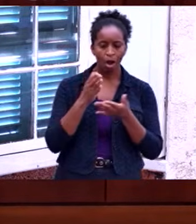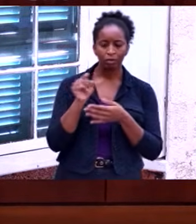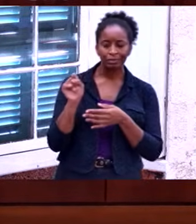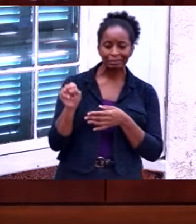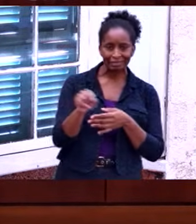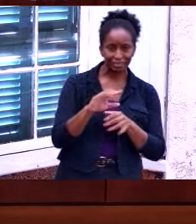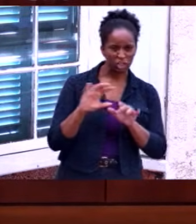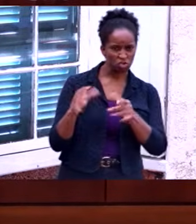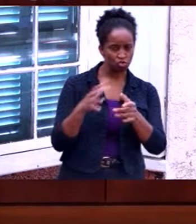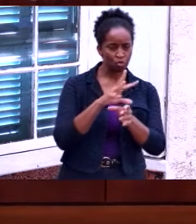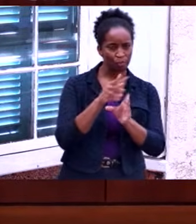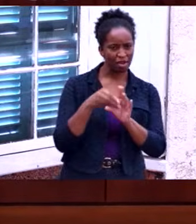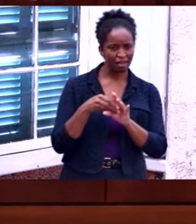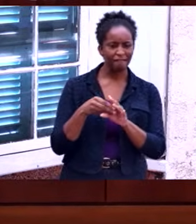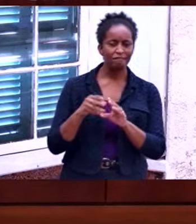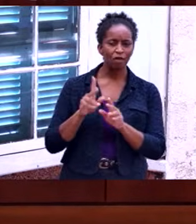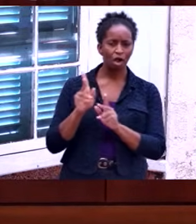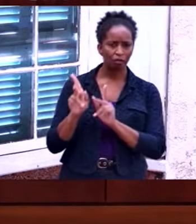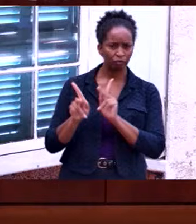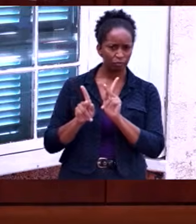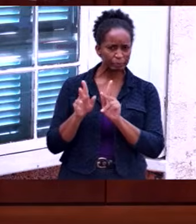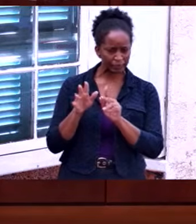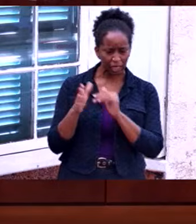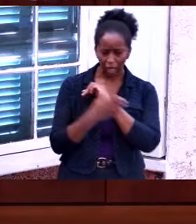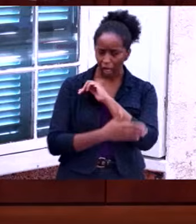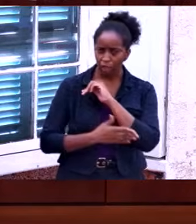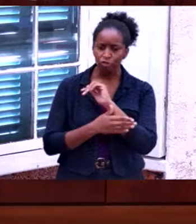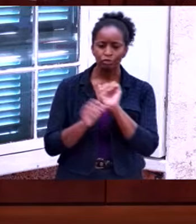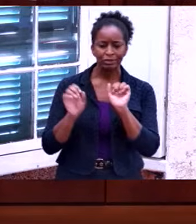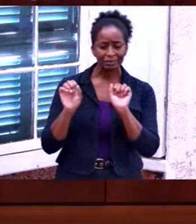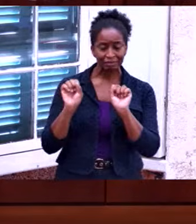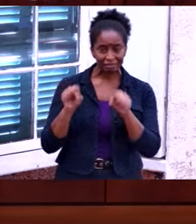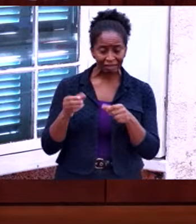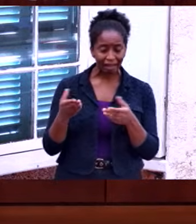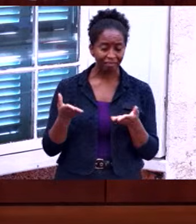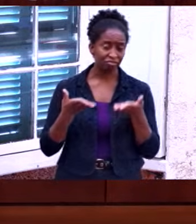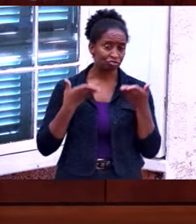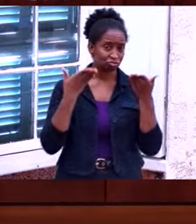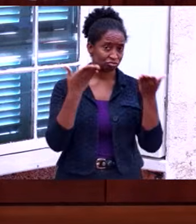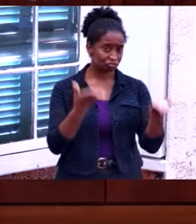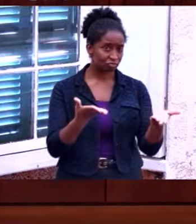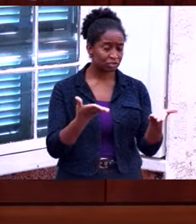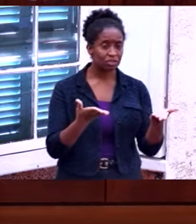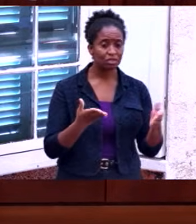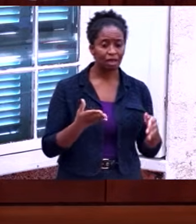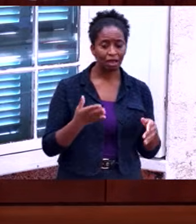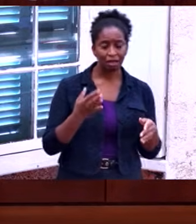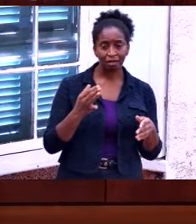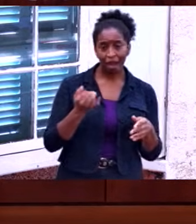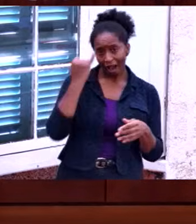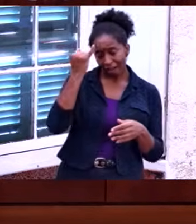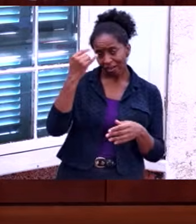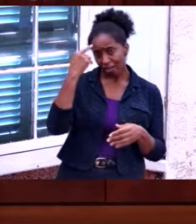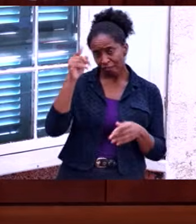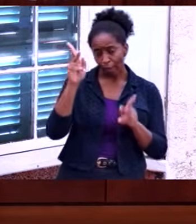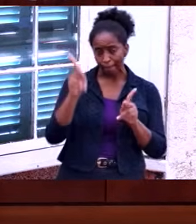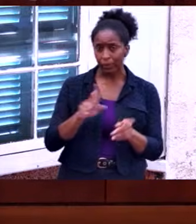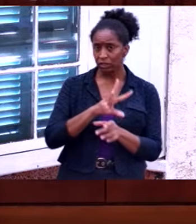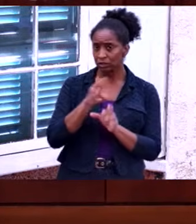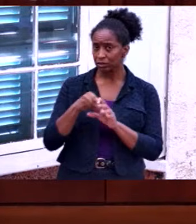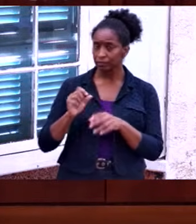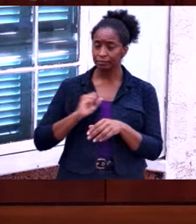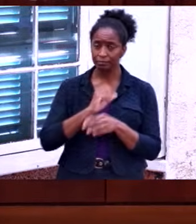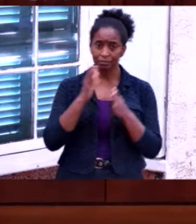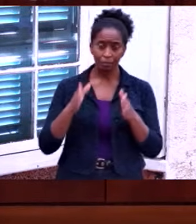on the basis of that. But they go even further. They have the recommendations drawn from regions. They have the recommendations drawn from